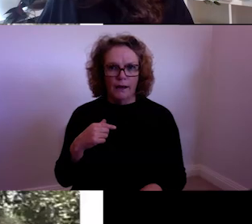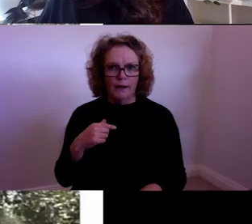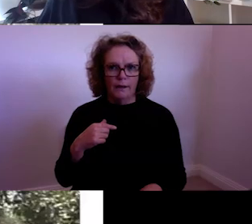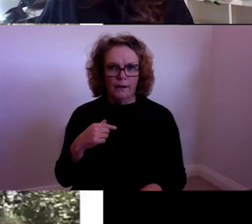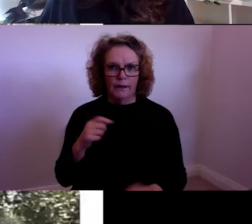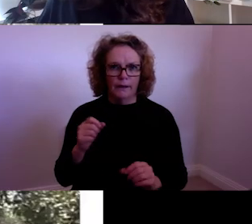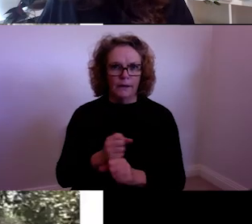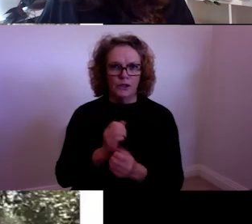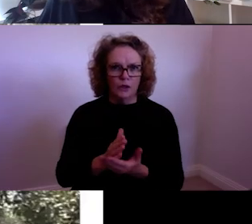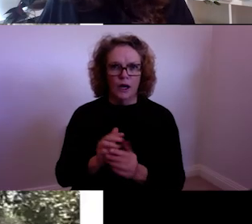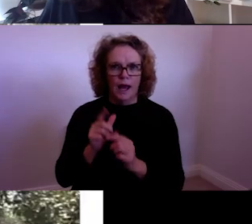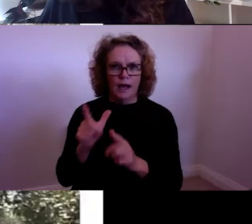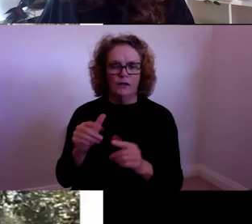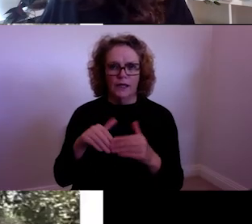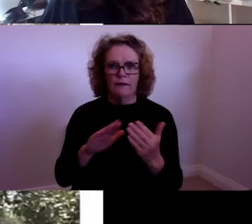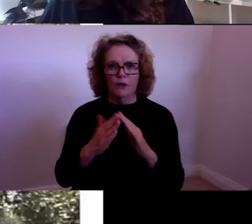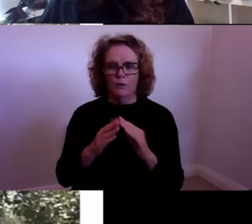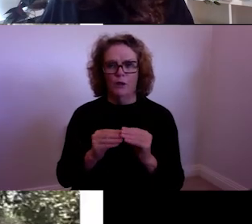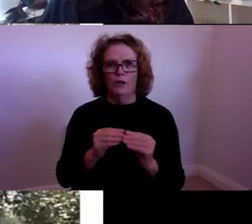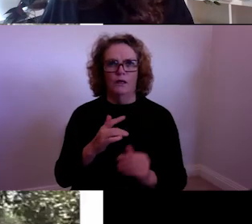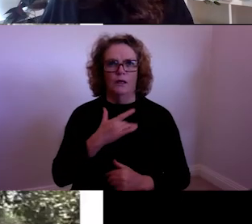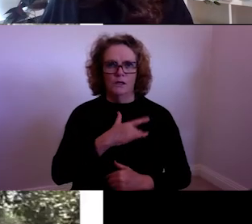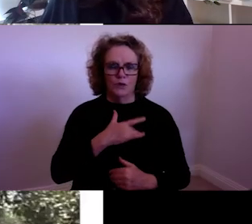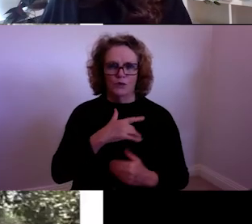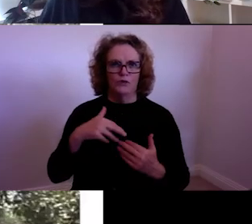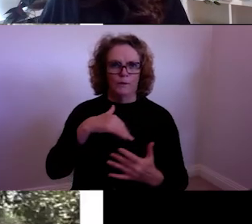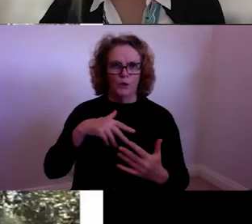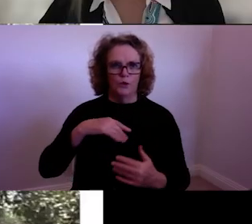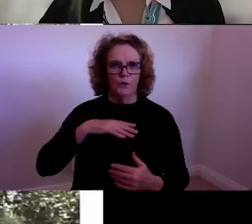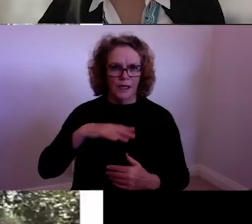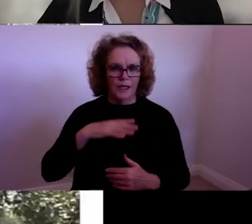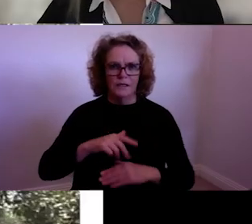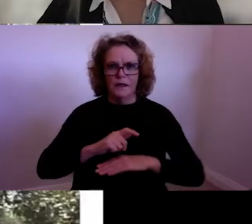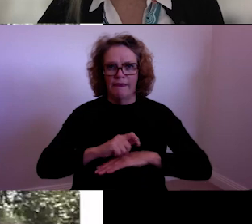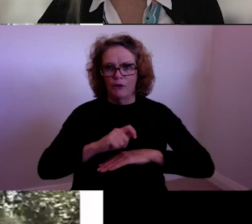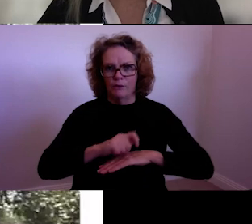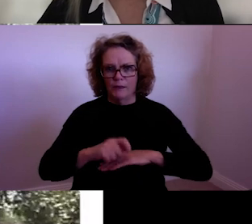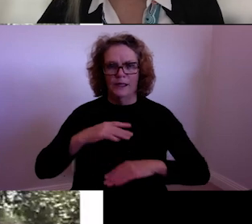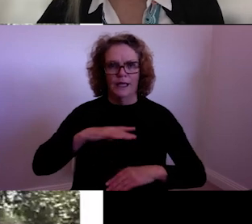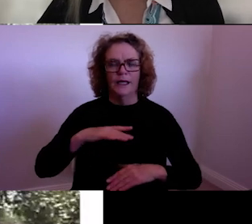her social and emotional needs, all of her therapy needs. Yeah. No,